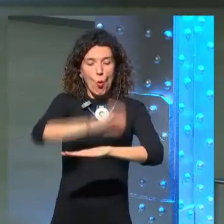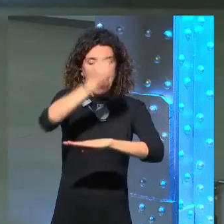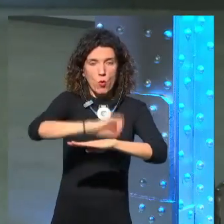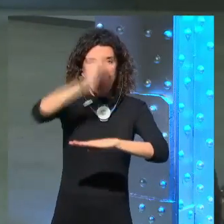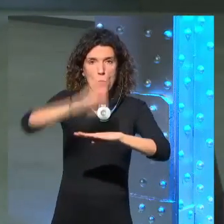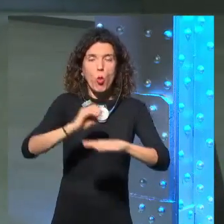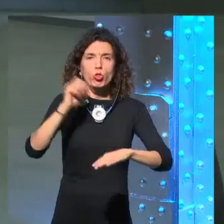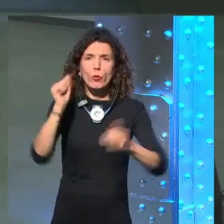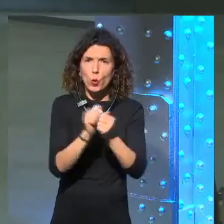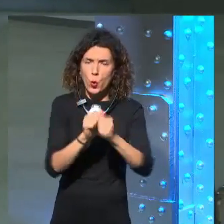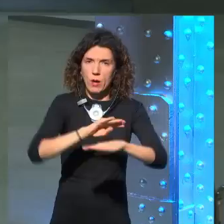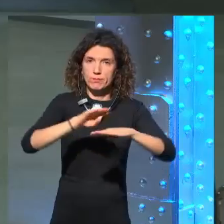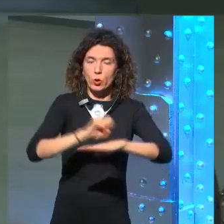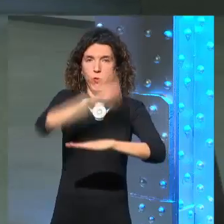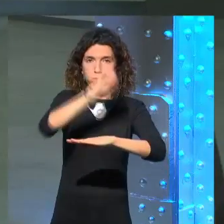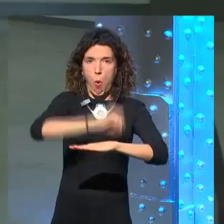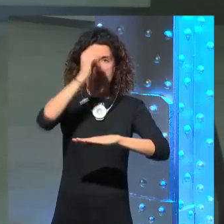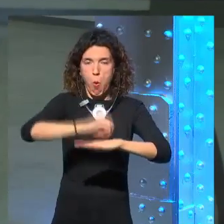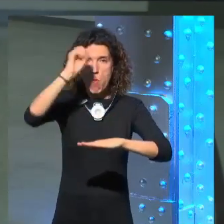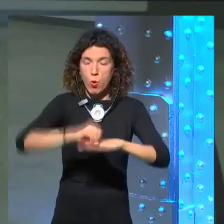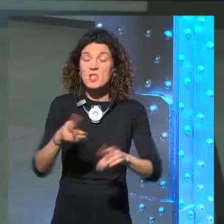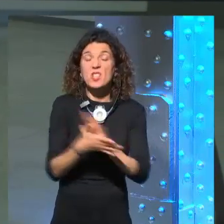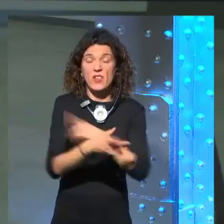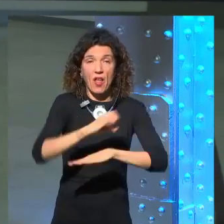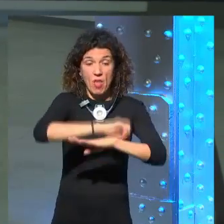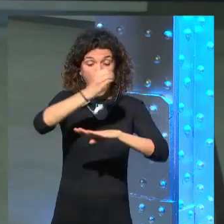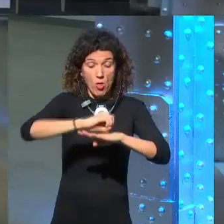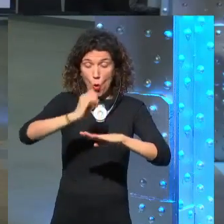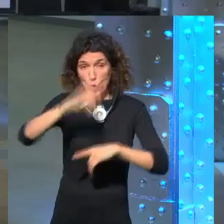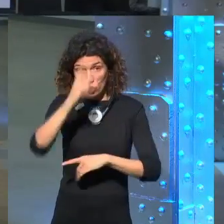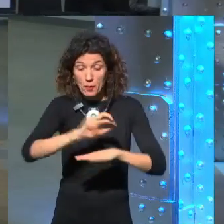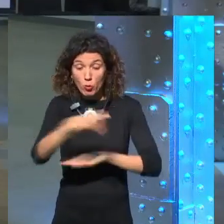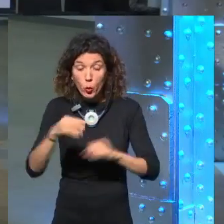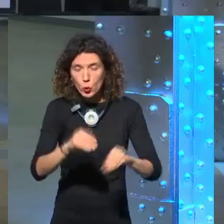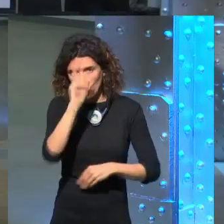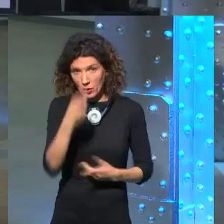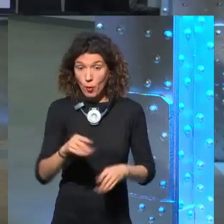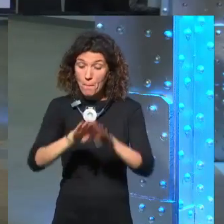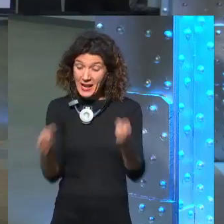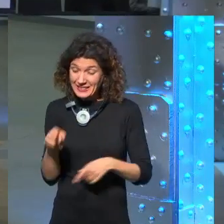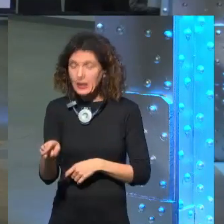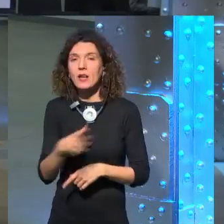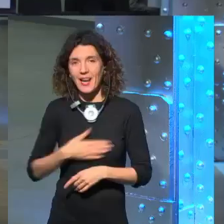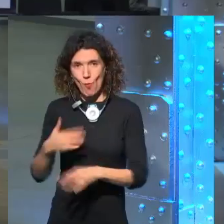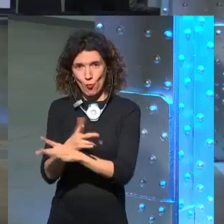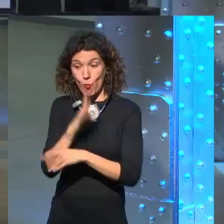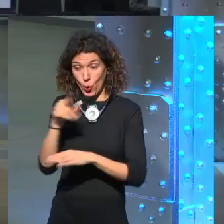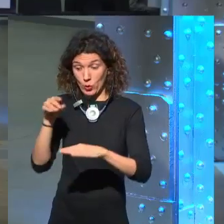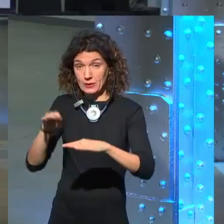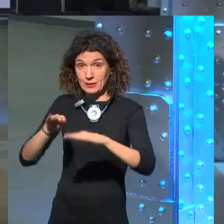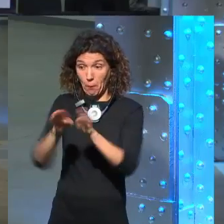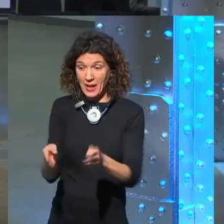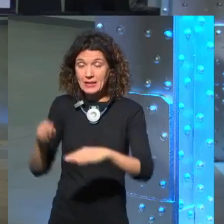know what the dice is going to do. These are the tables you want to play on, because a very small change in the height, if you're in that